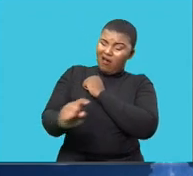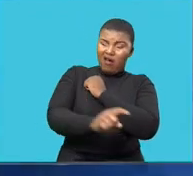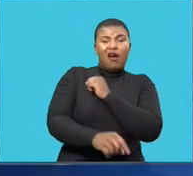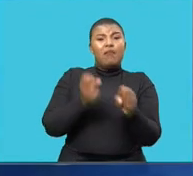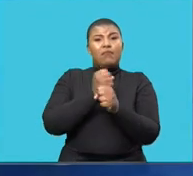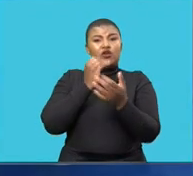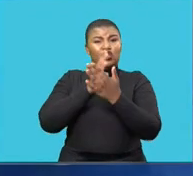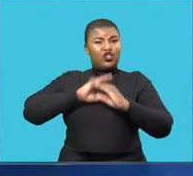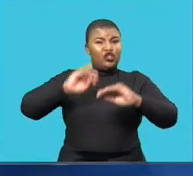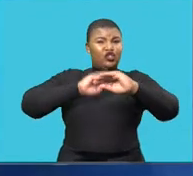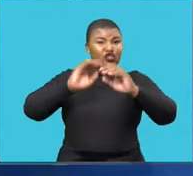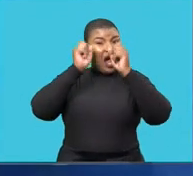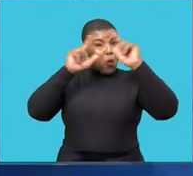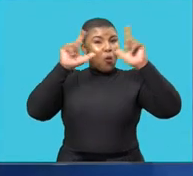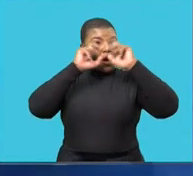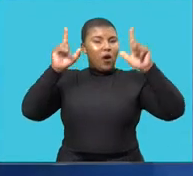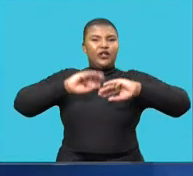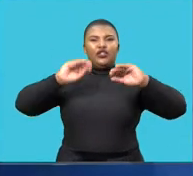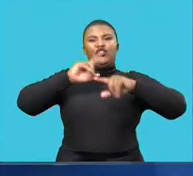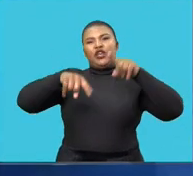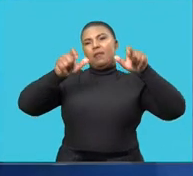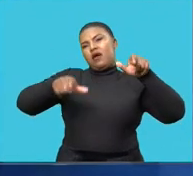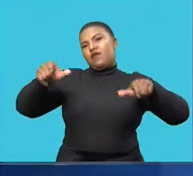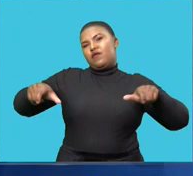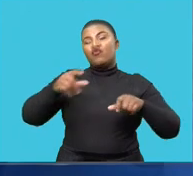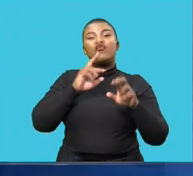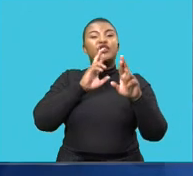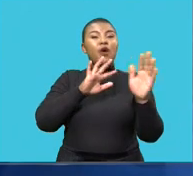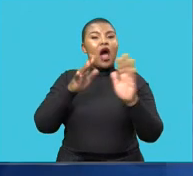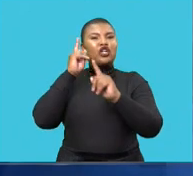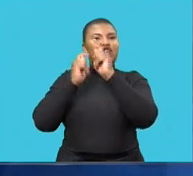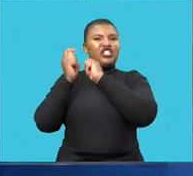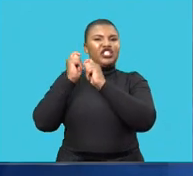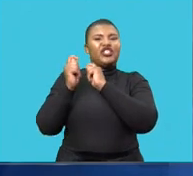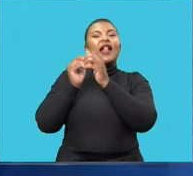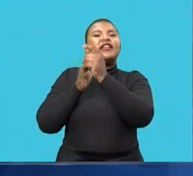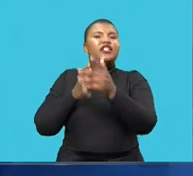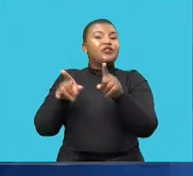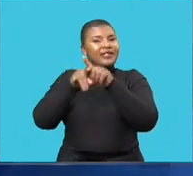more knowledge and put more awareness on how people respond to the traditional leadership